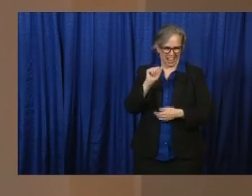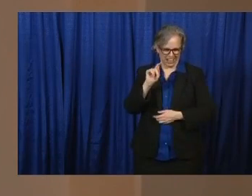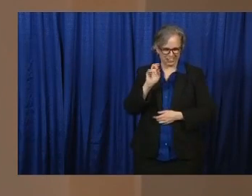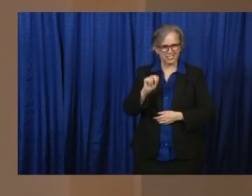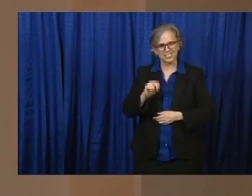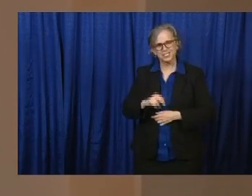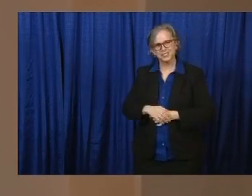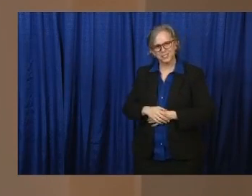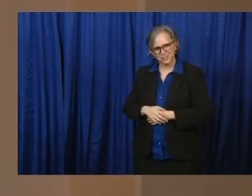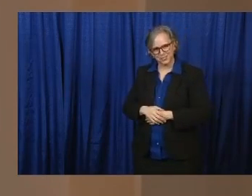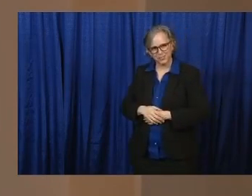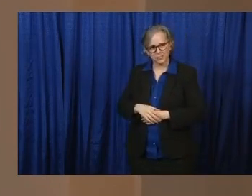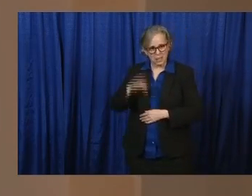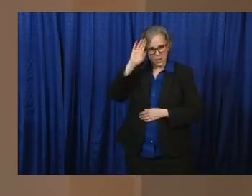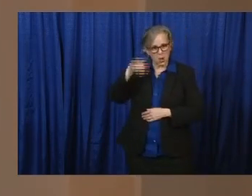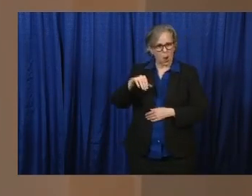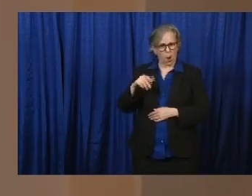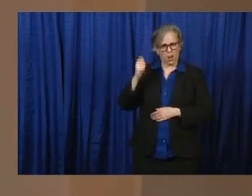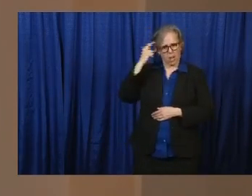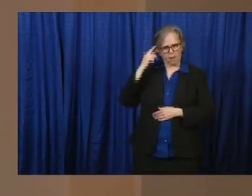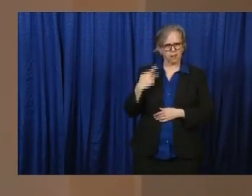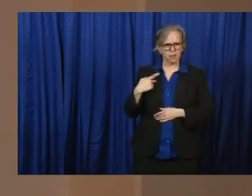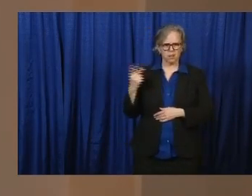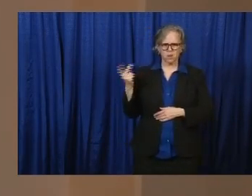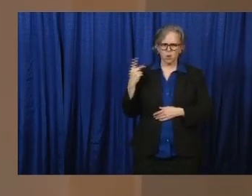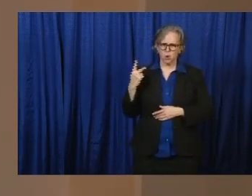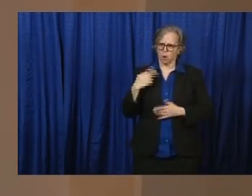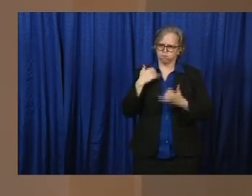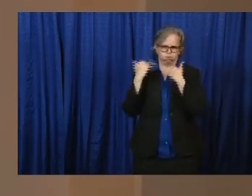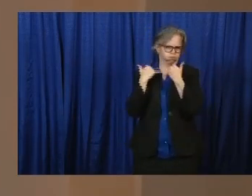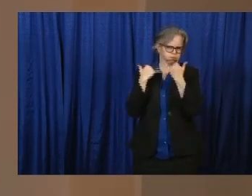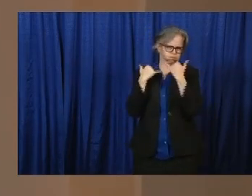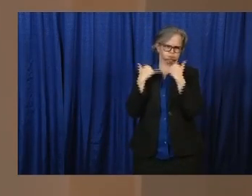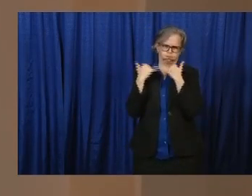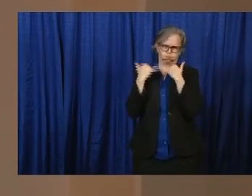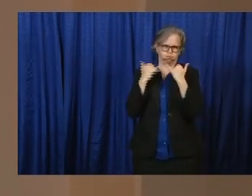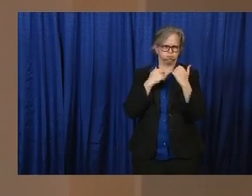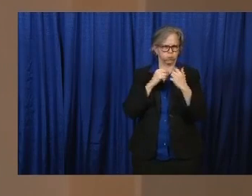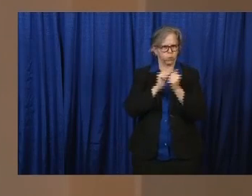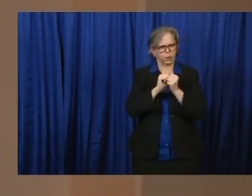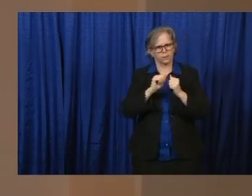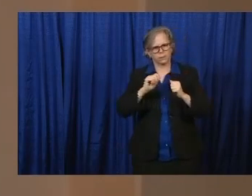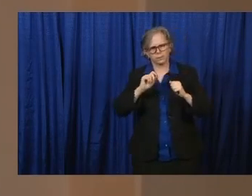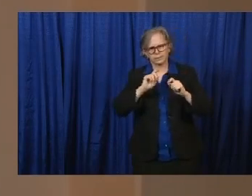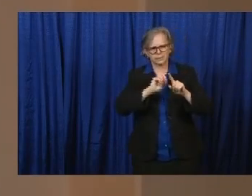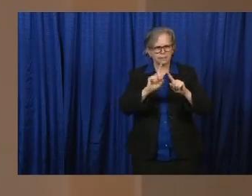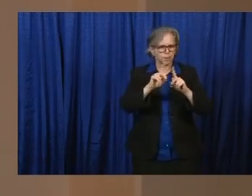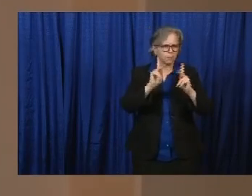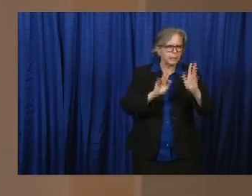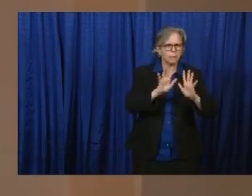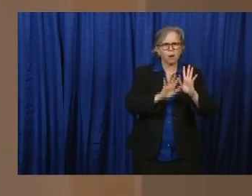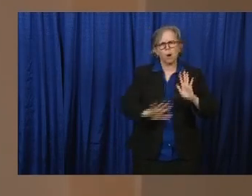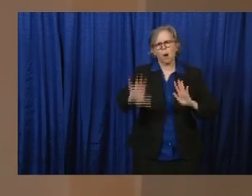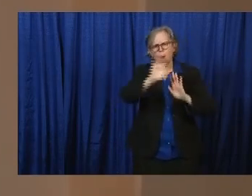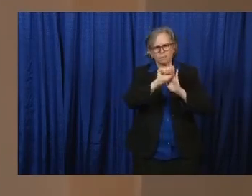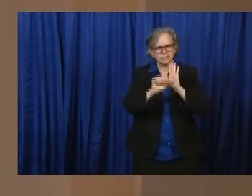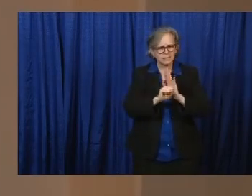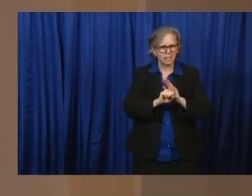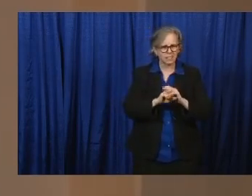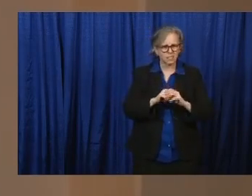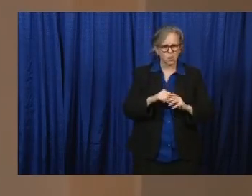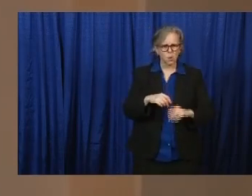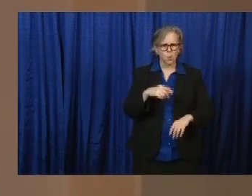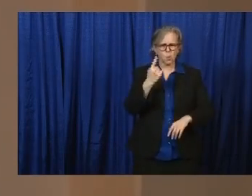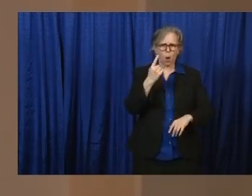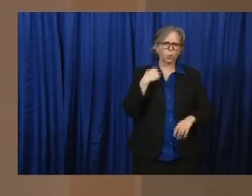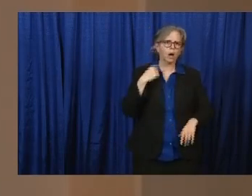of calls and contact from people all around the state. And one of the things that has been emerging is concern